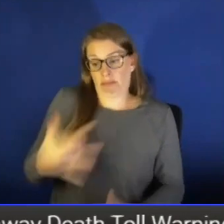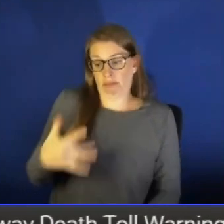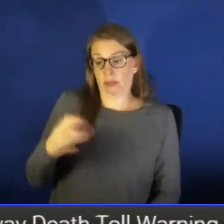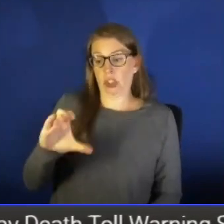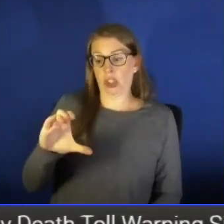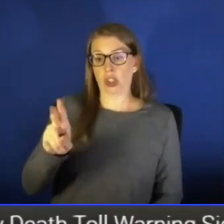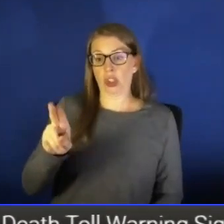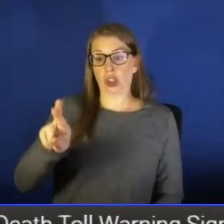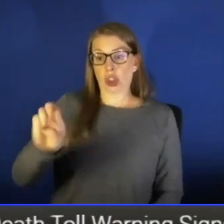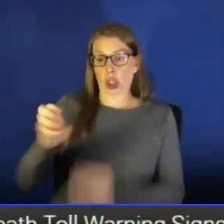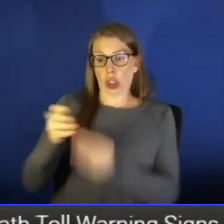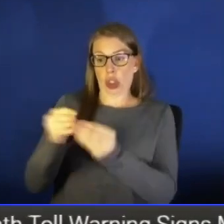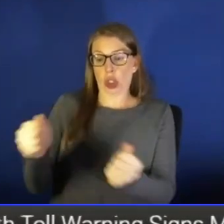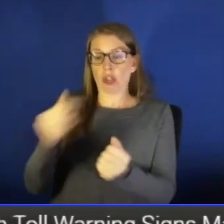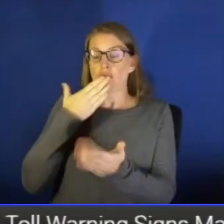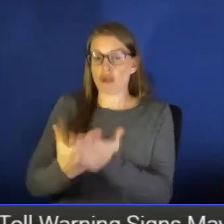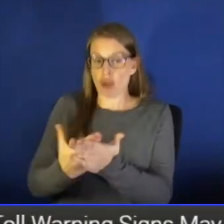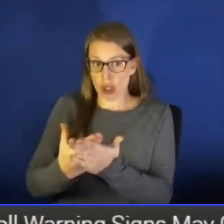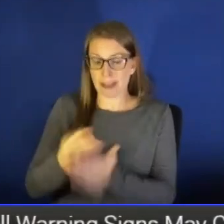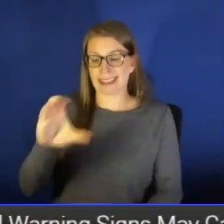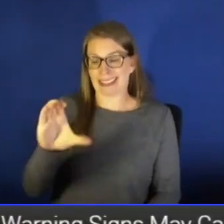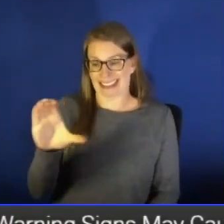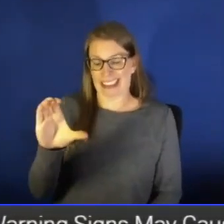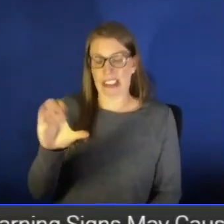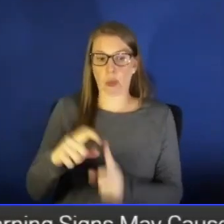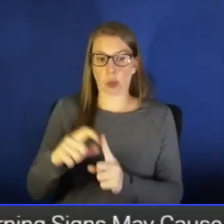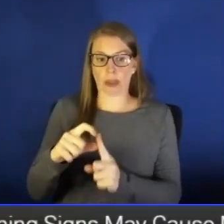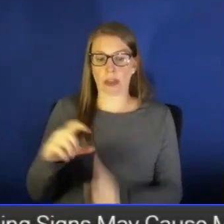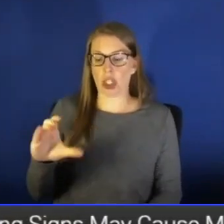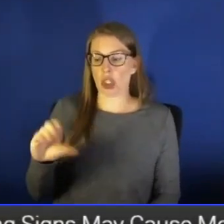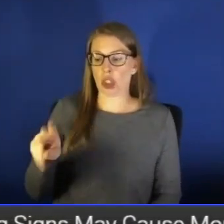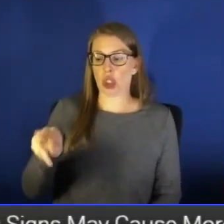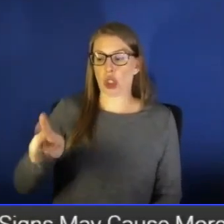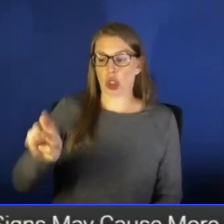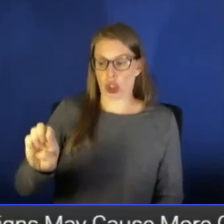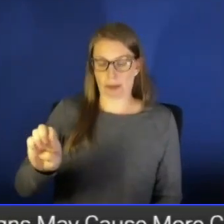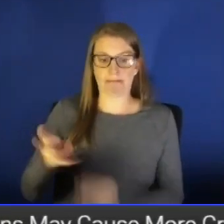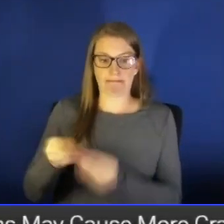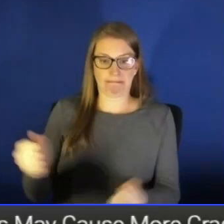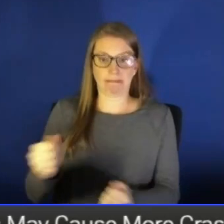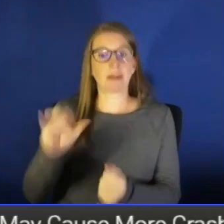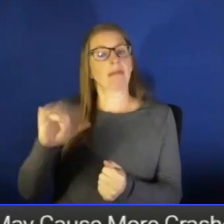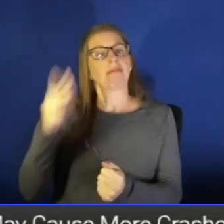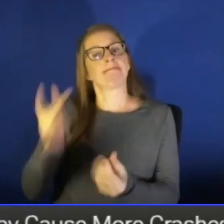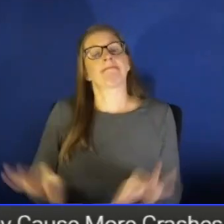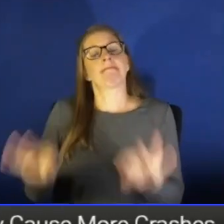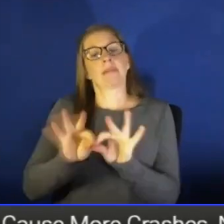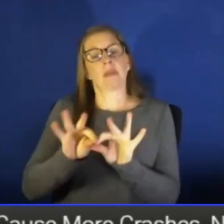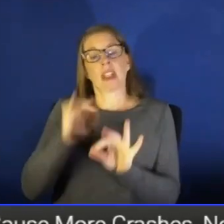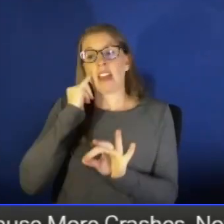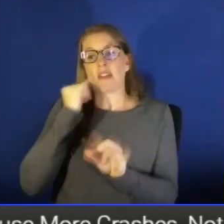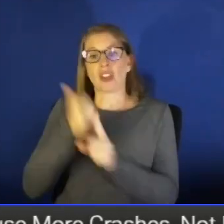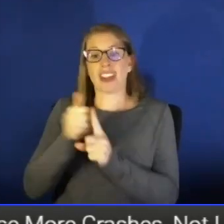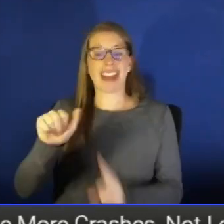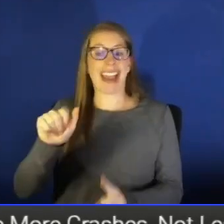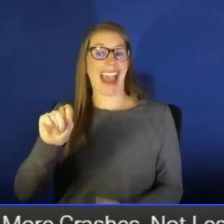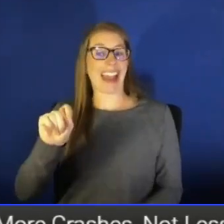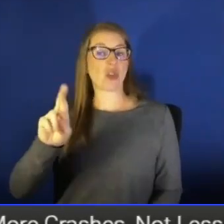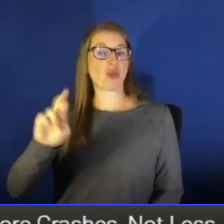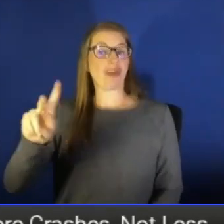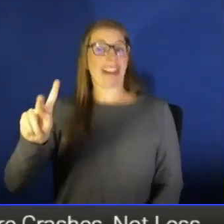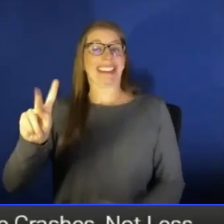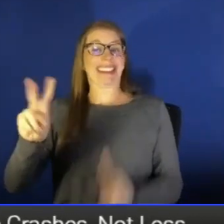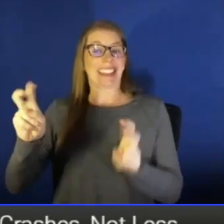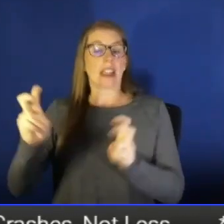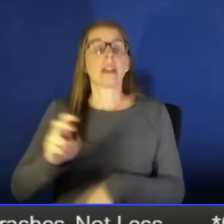the good C word. The good C word. So that's why it's really important. So if you're at risk, get screened, because you're